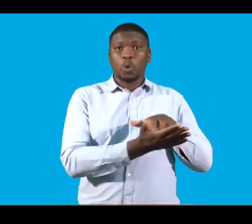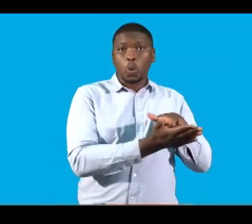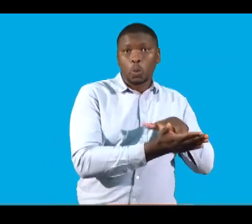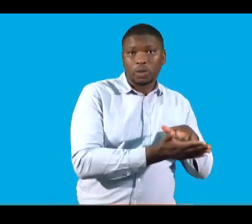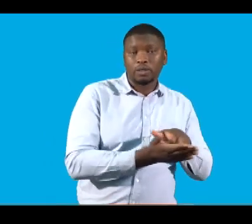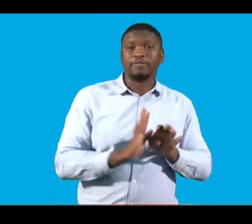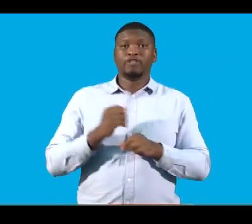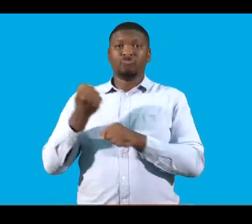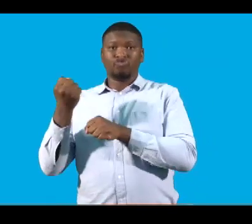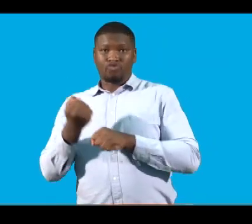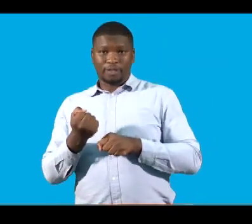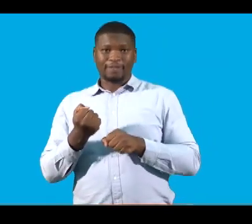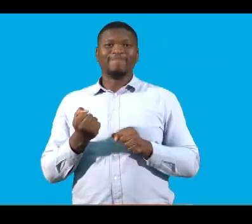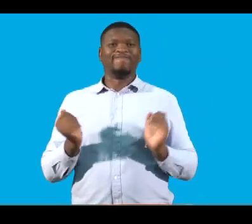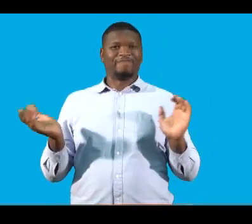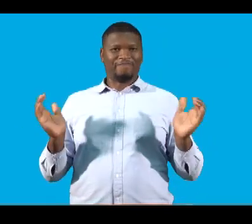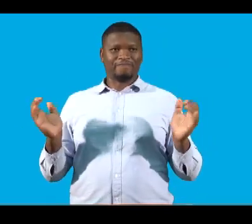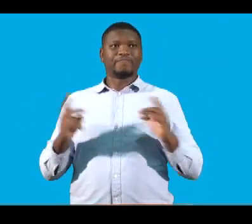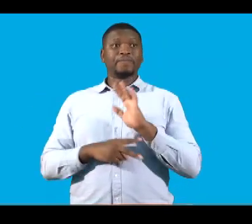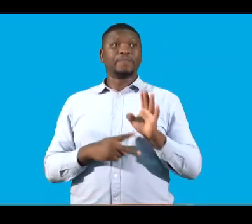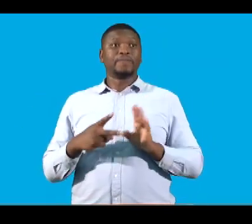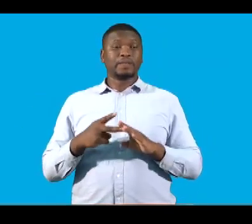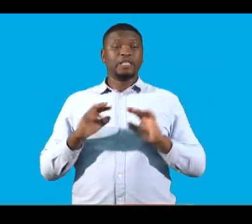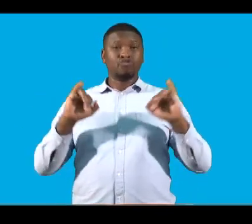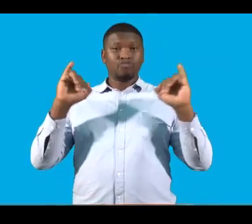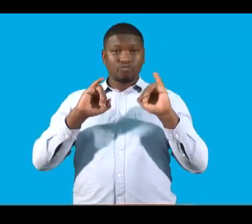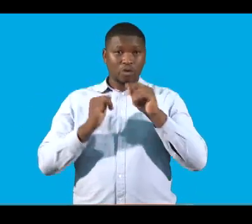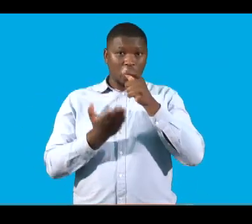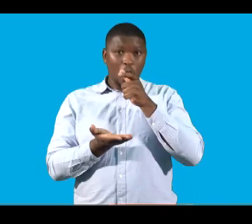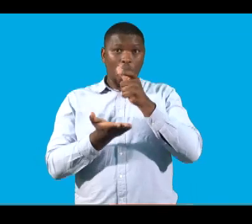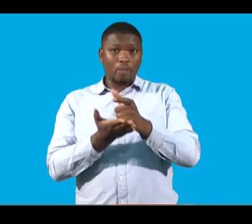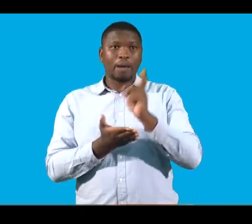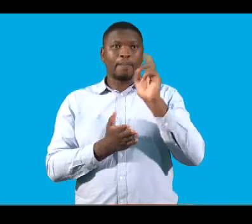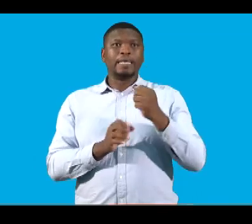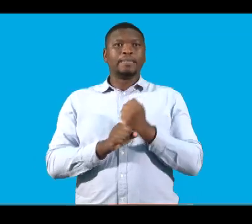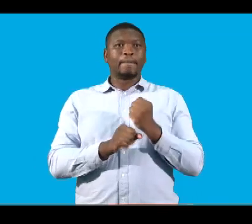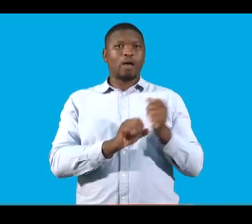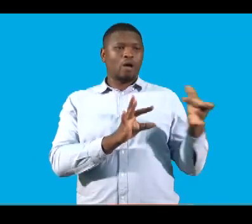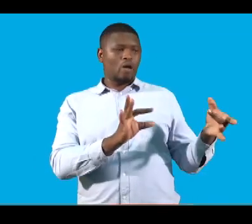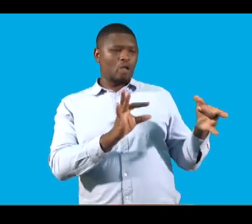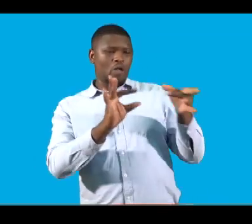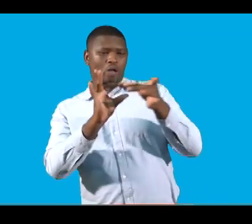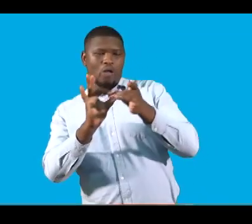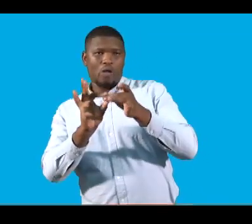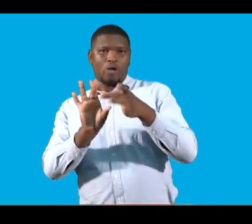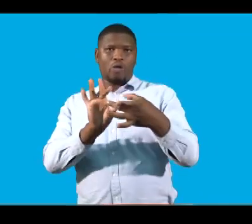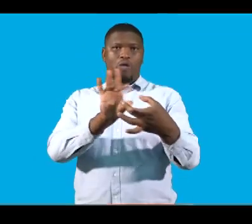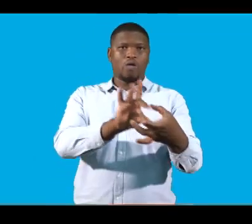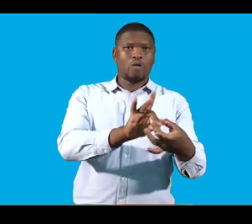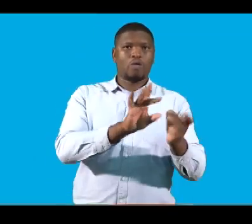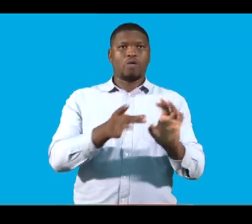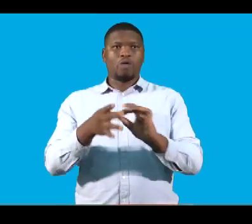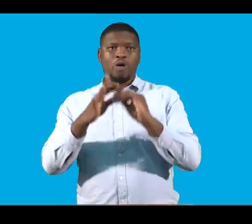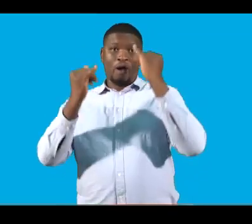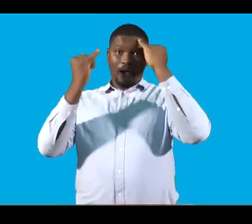statement. Critically comment means to make logical connections between the ideas and offering your